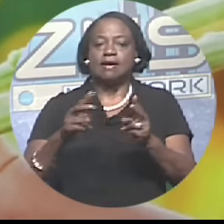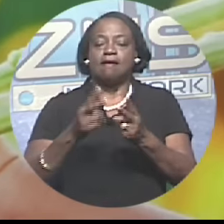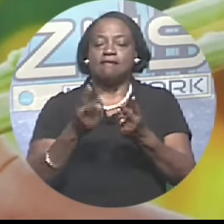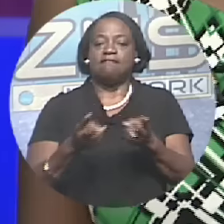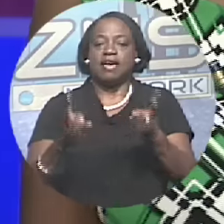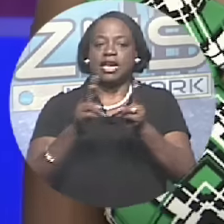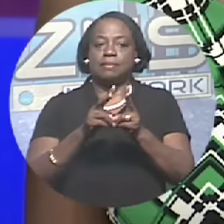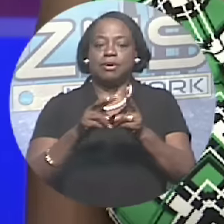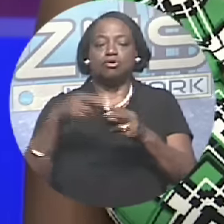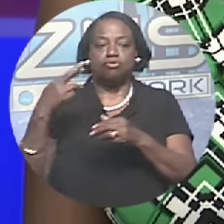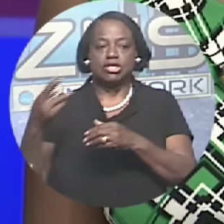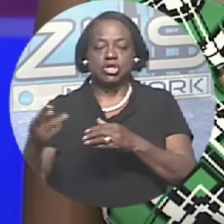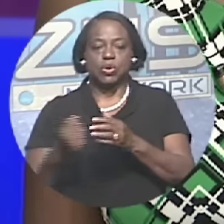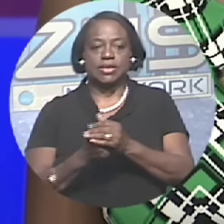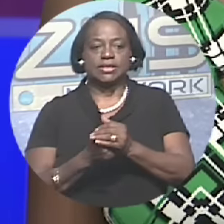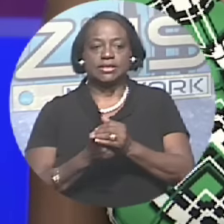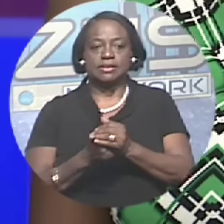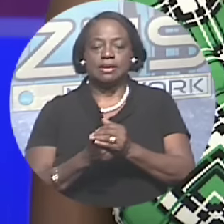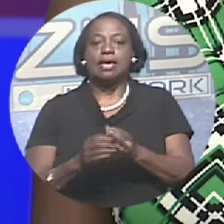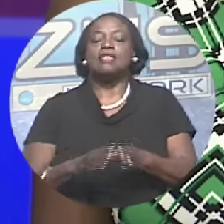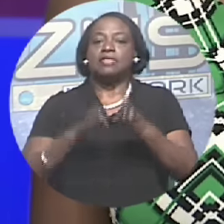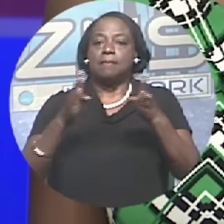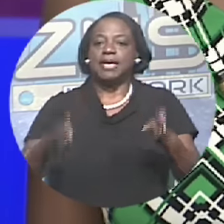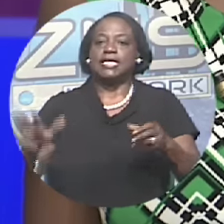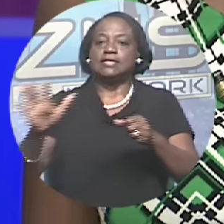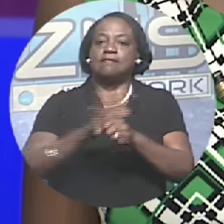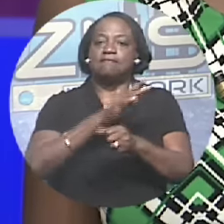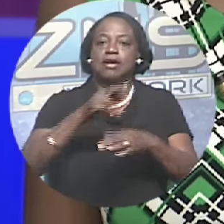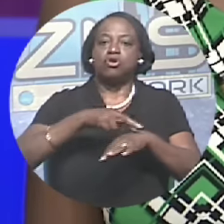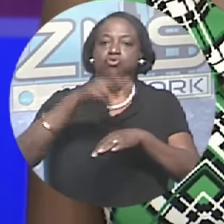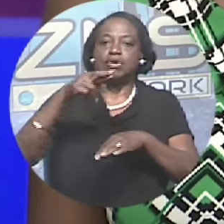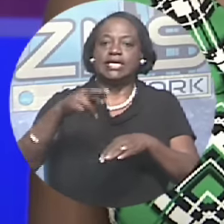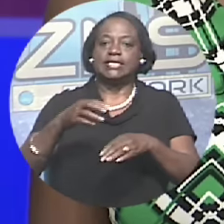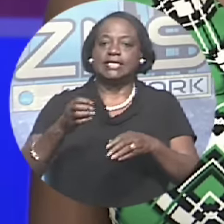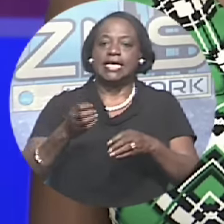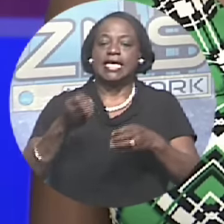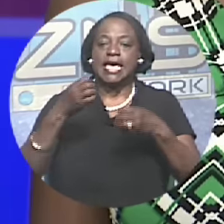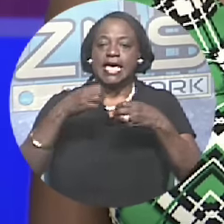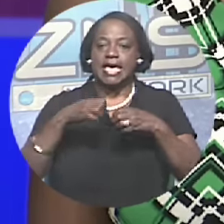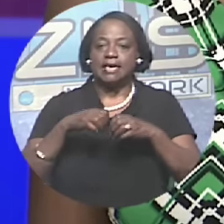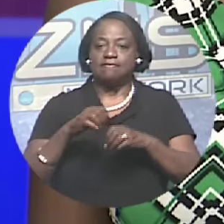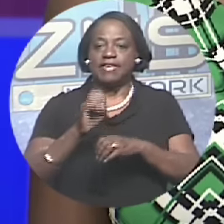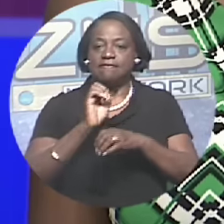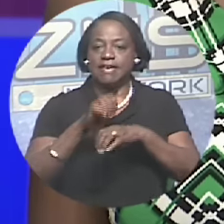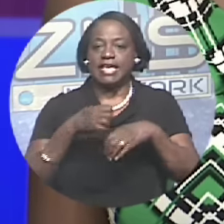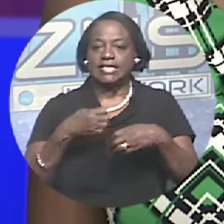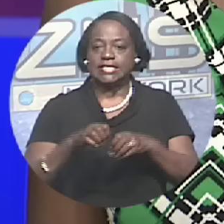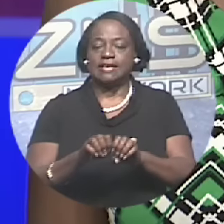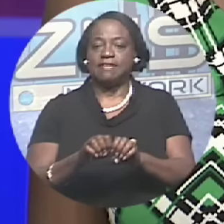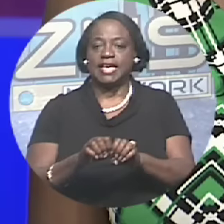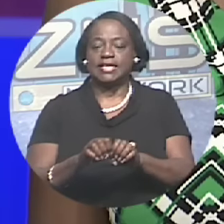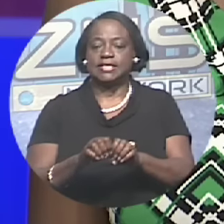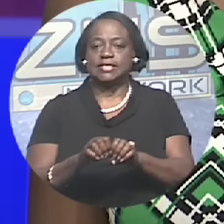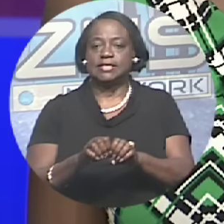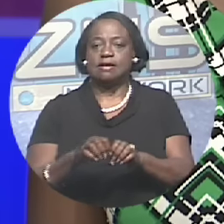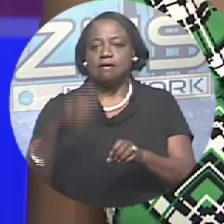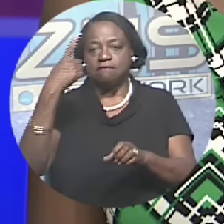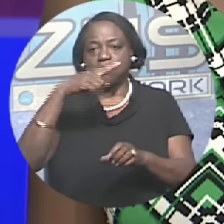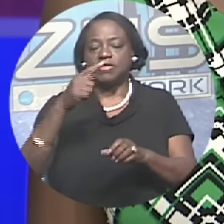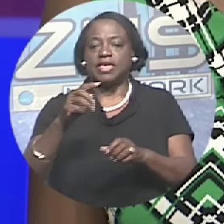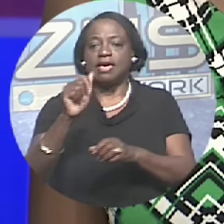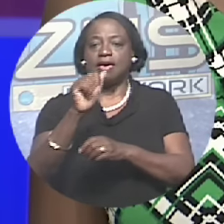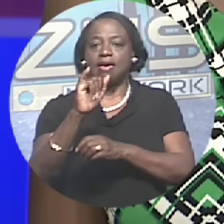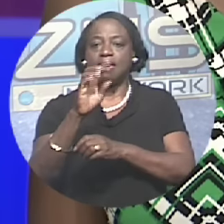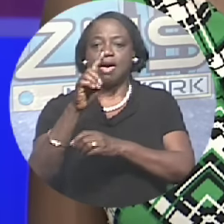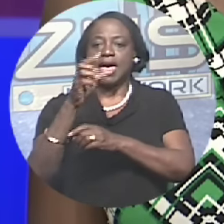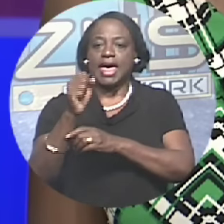resource. It's the biggest fundraising event on the Bahamas AIDS Foundation's calendar to assist the thousands of people infected